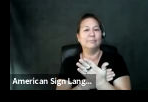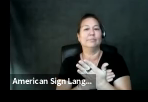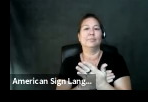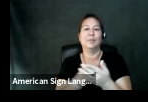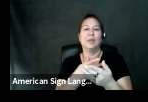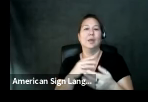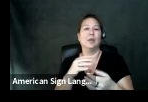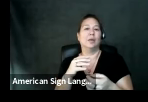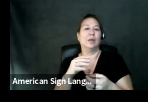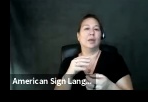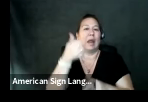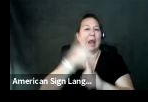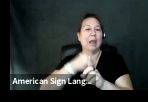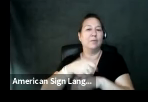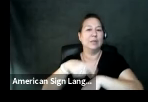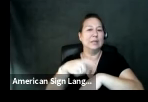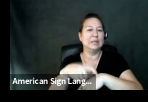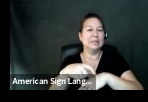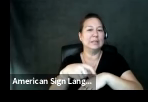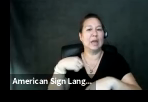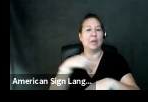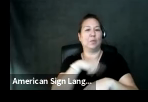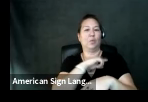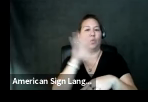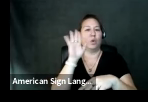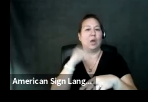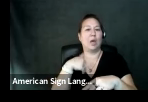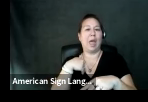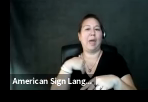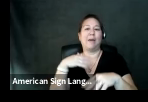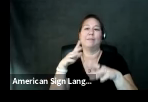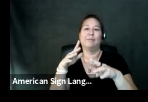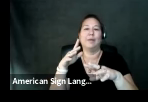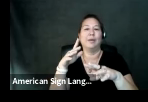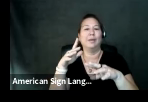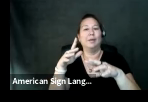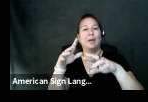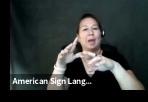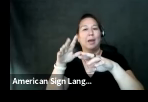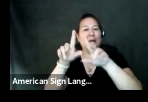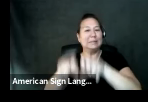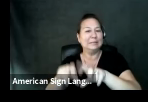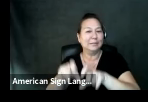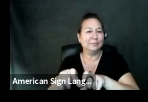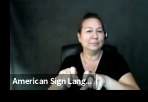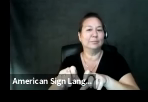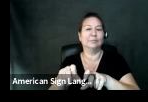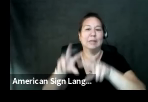year, and when the decision is made that constitutes a change in